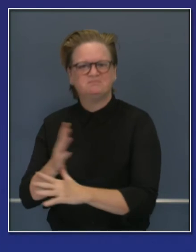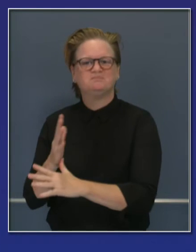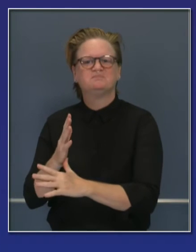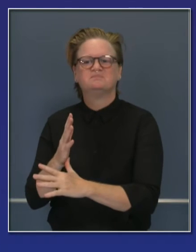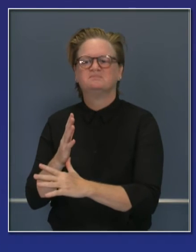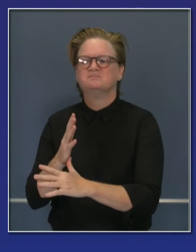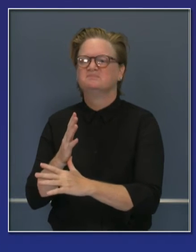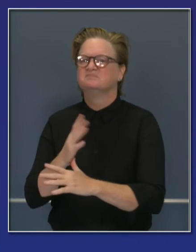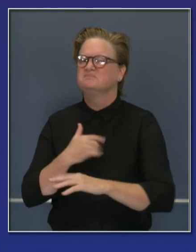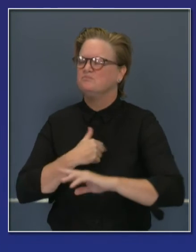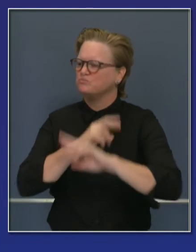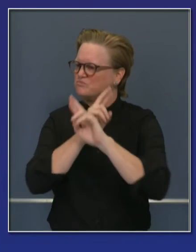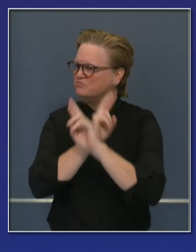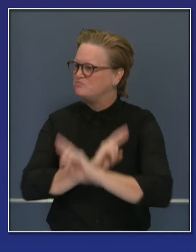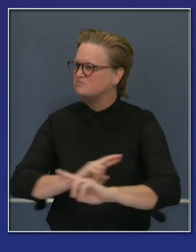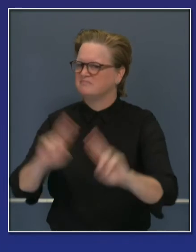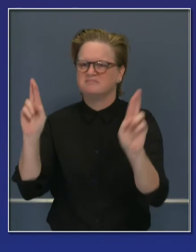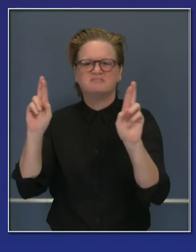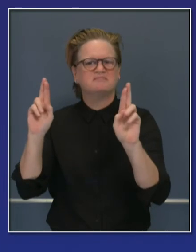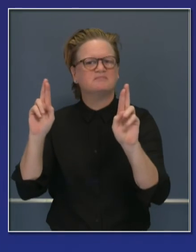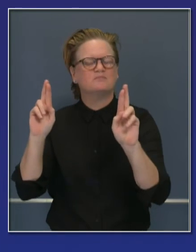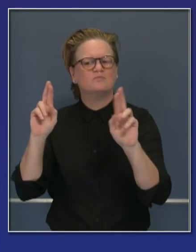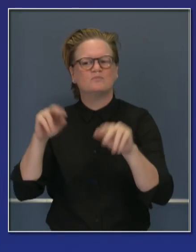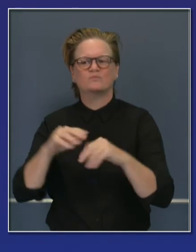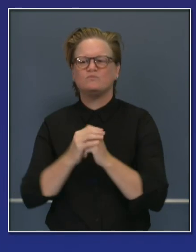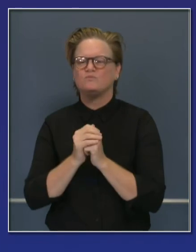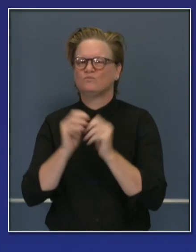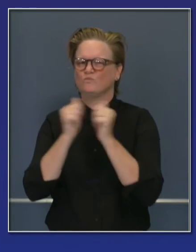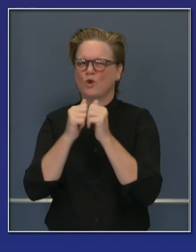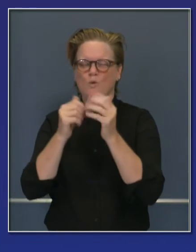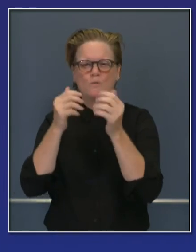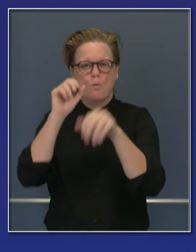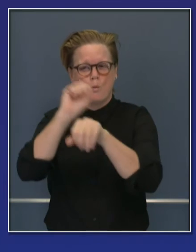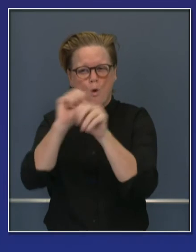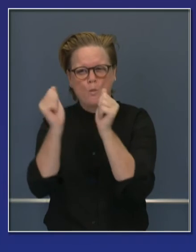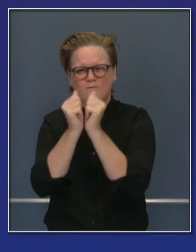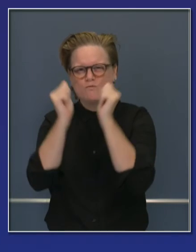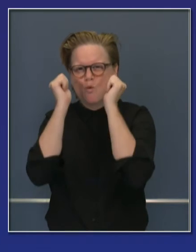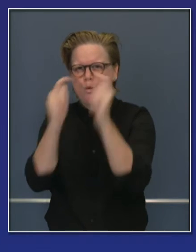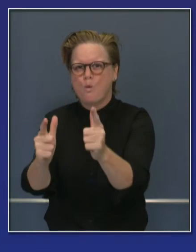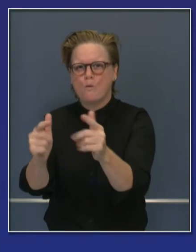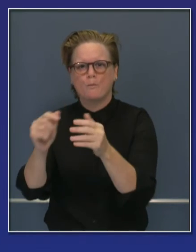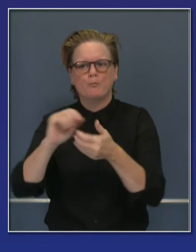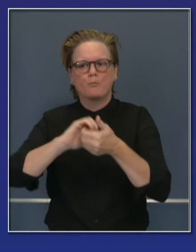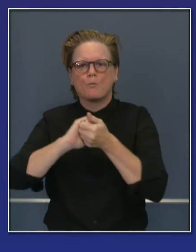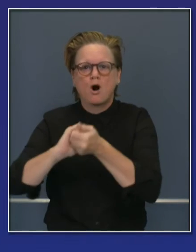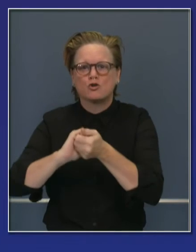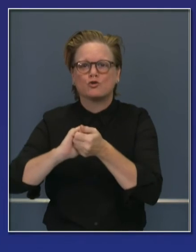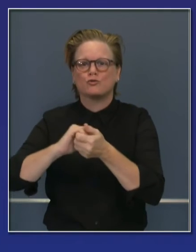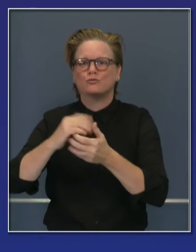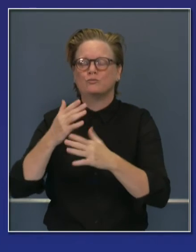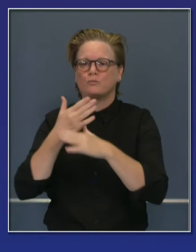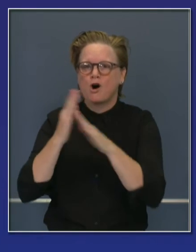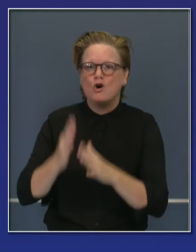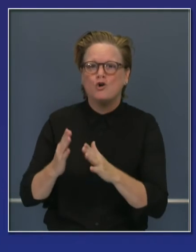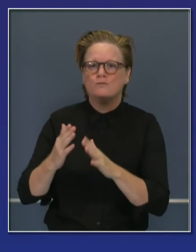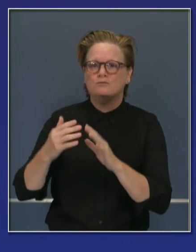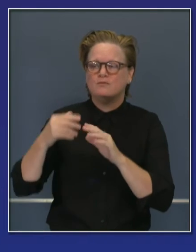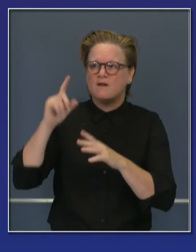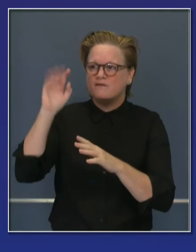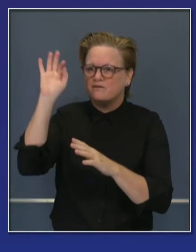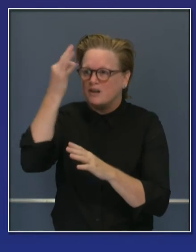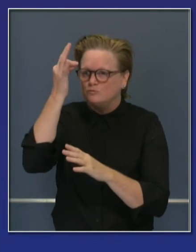ready to work with our local partners, our federal partners, to make sure that vaccines, which are really weeks away for